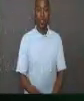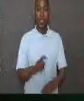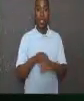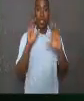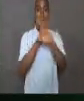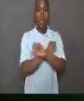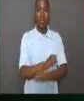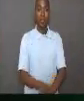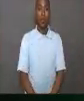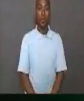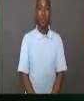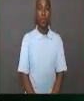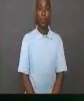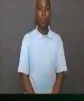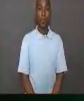Time's up.